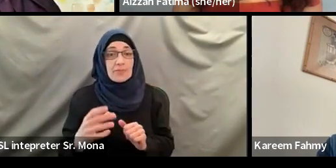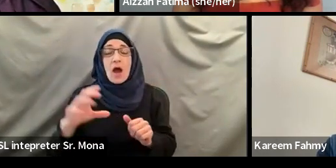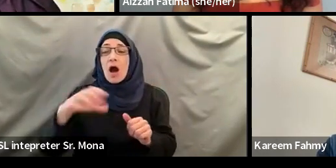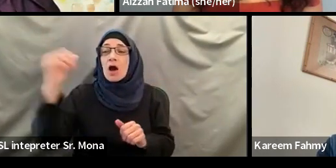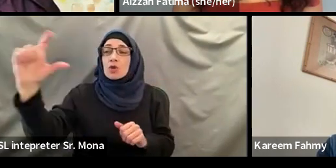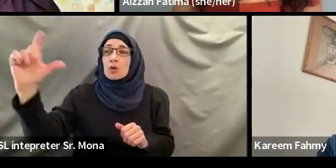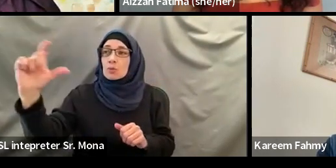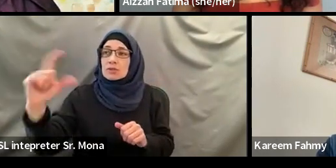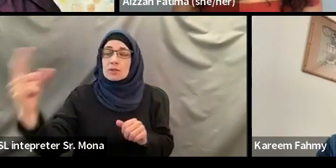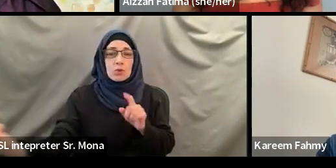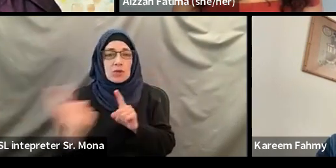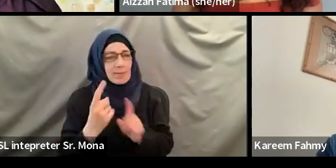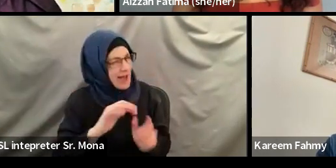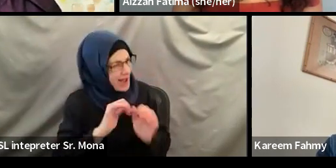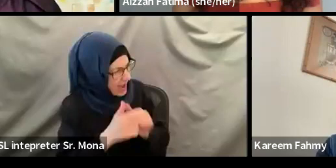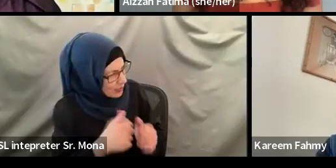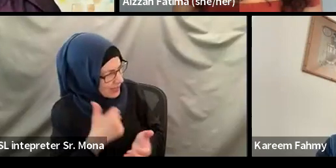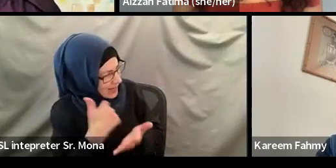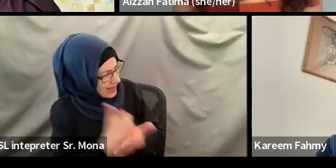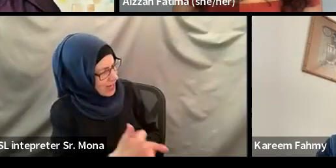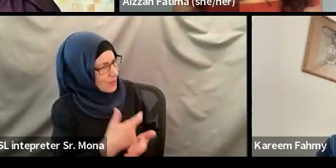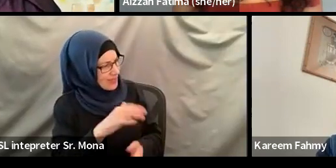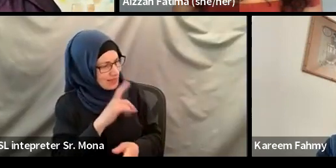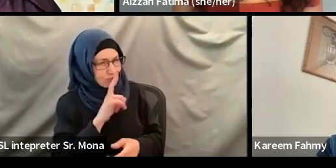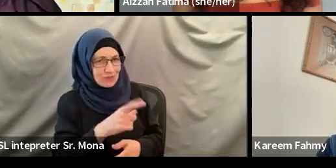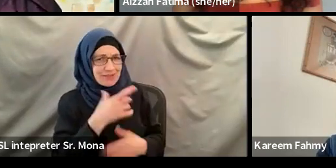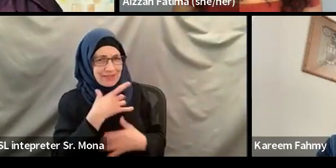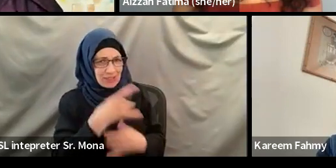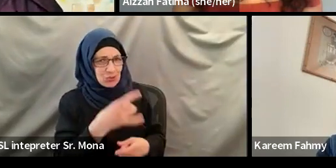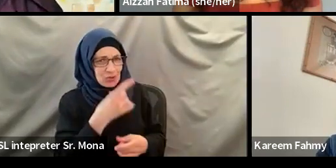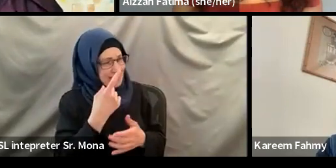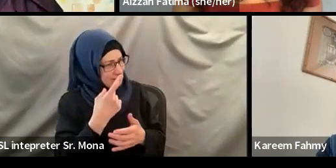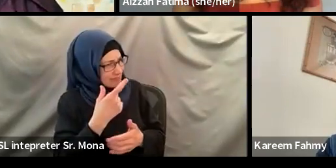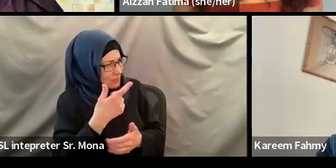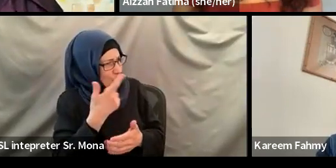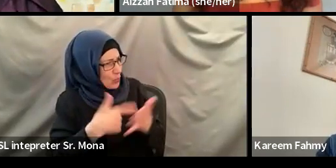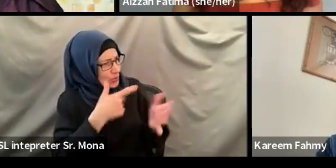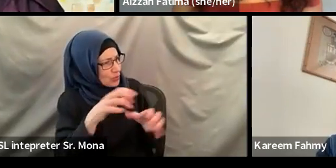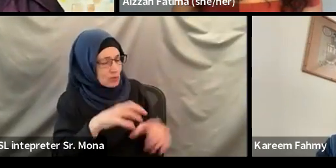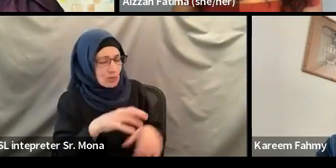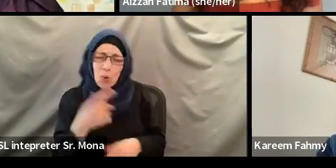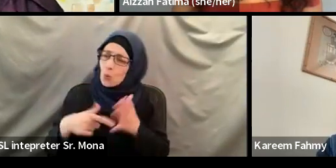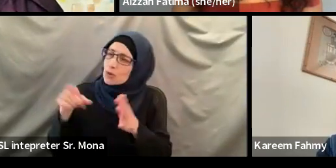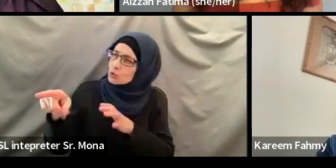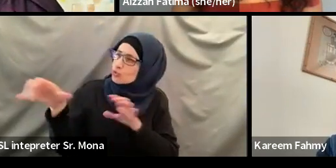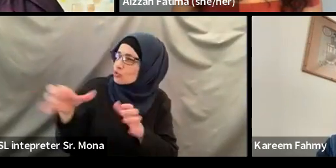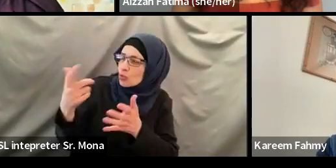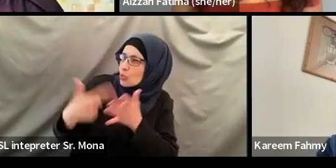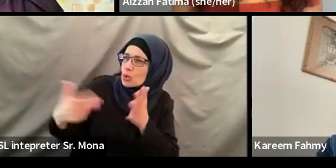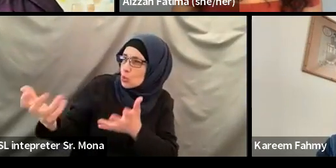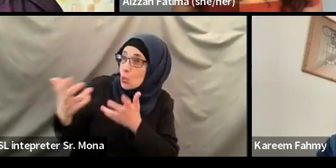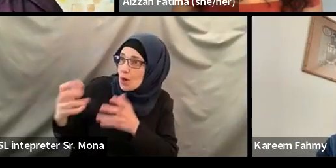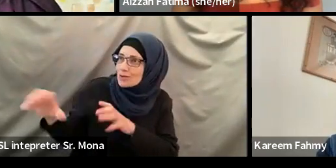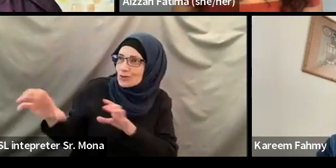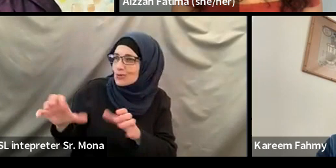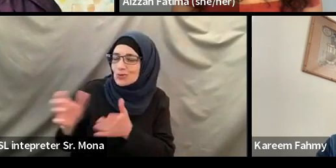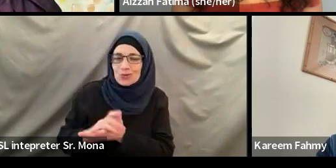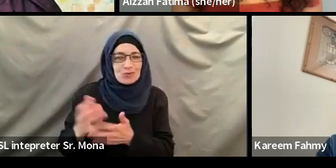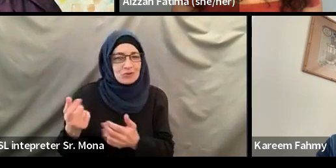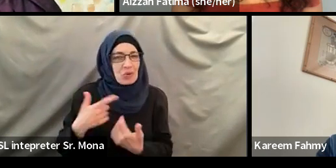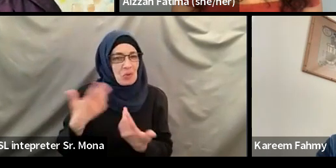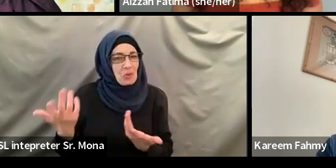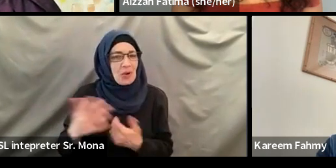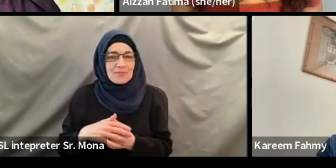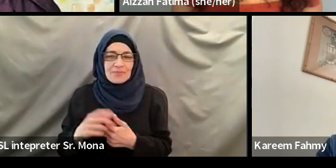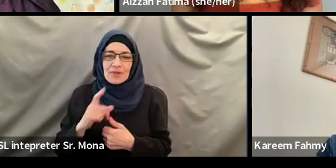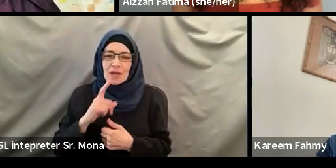help? This seems interesting what you do. It's like, I was like, well, what do you do? Like, what would you like to do? Is kind of the question back. And like, you